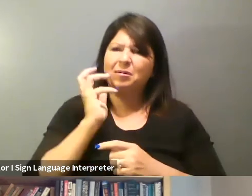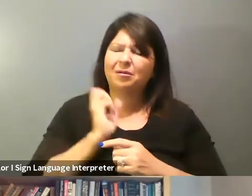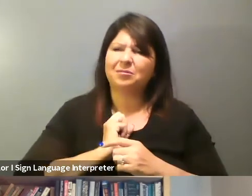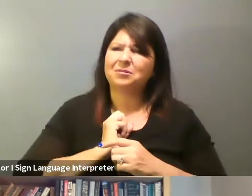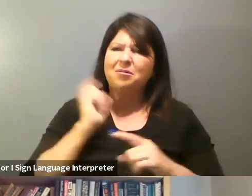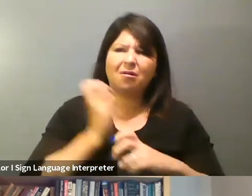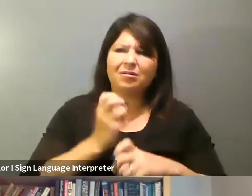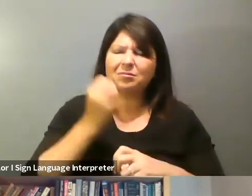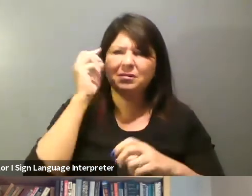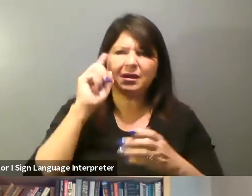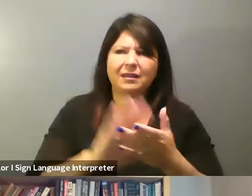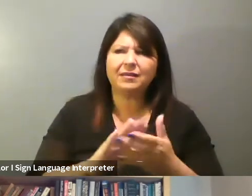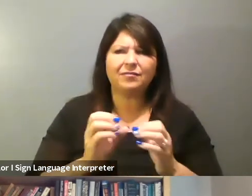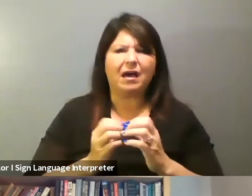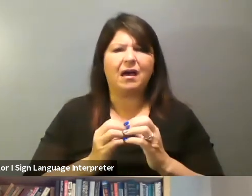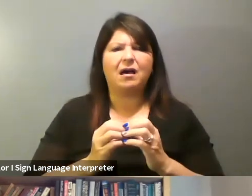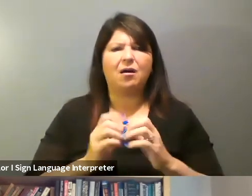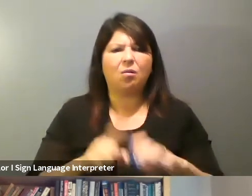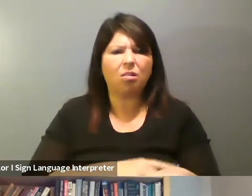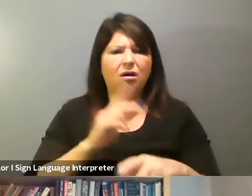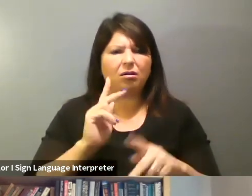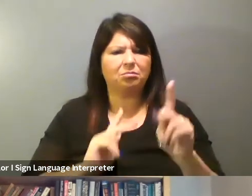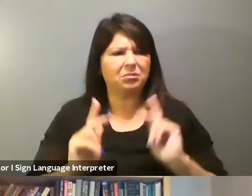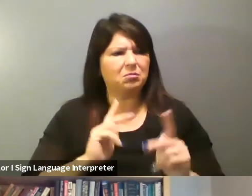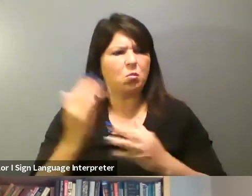hospital was operating in,